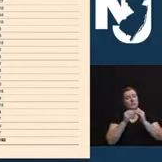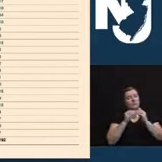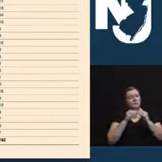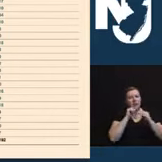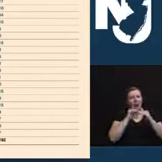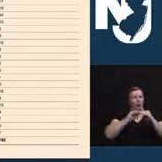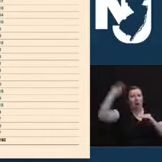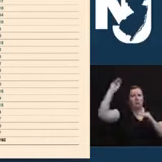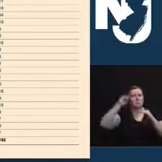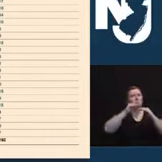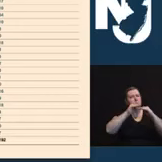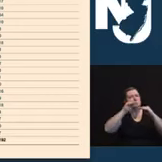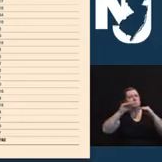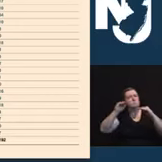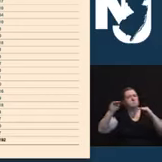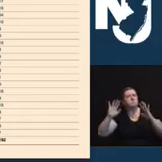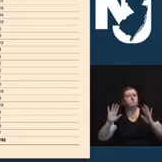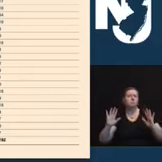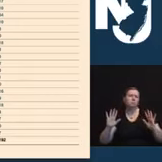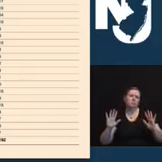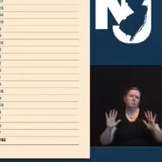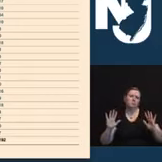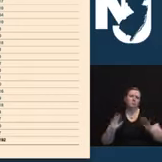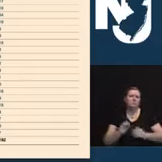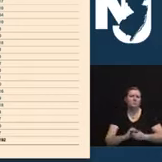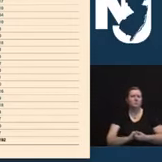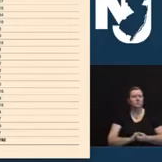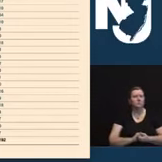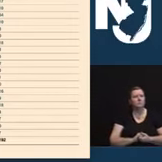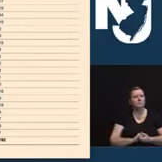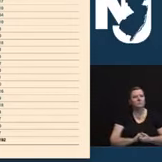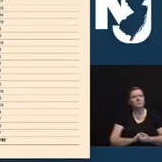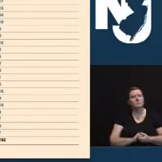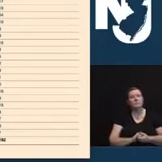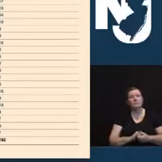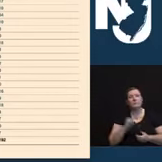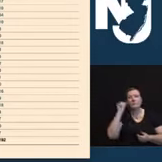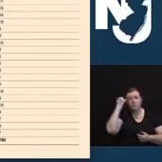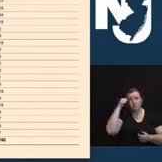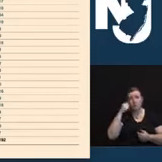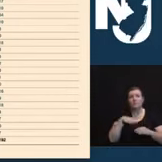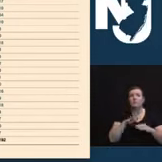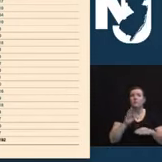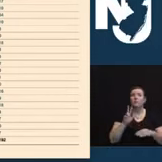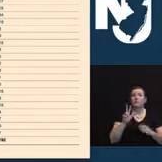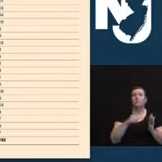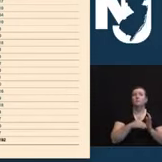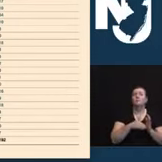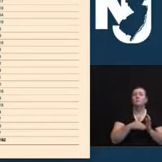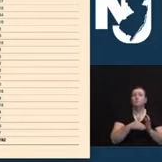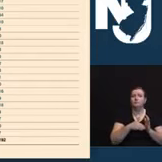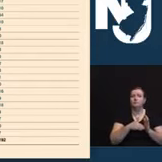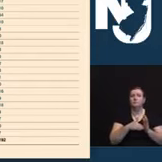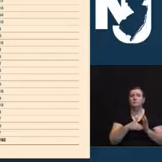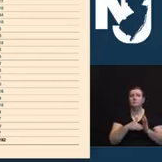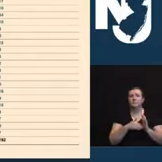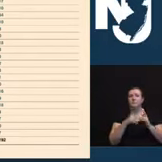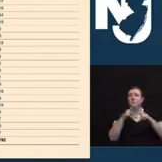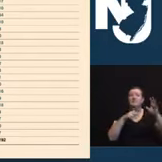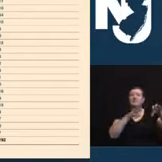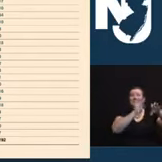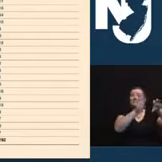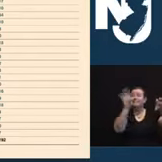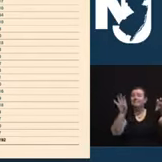You remember that we have over 3,000 buildings is the denominator, so you've got 51 of